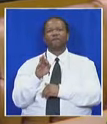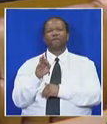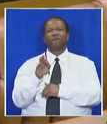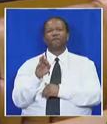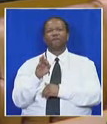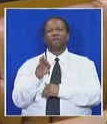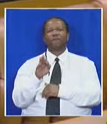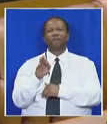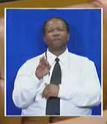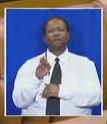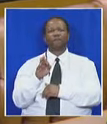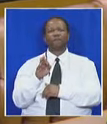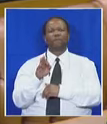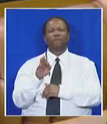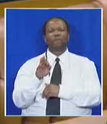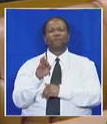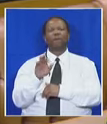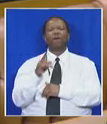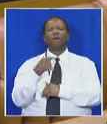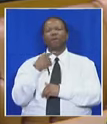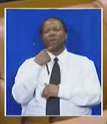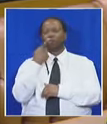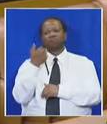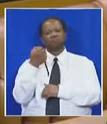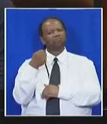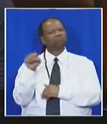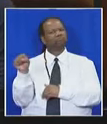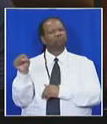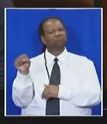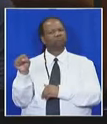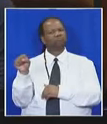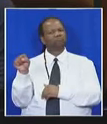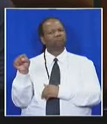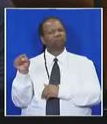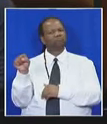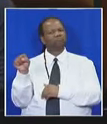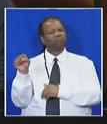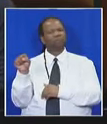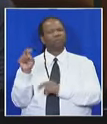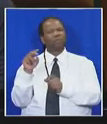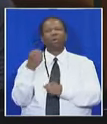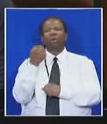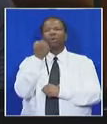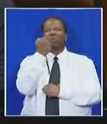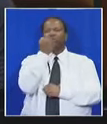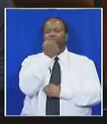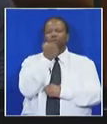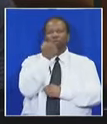the motion by EFF. Thank you. Thank you, Honourable Member. I must apologize. I didn't